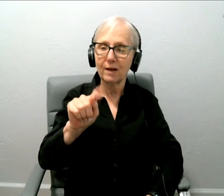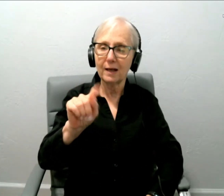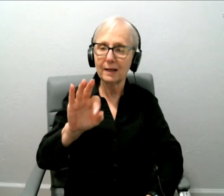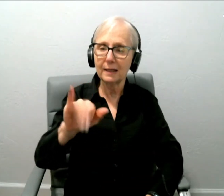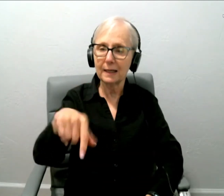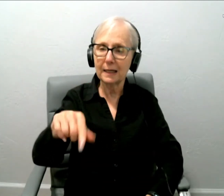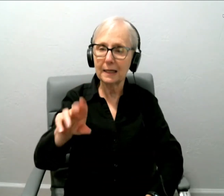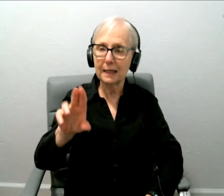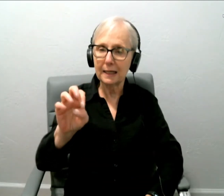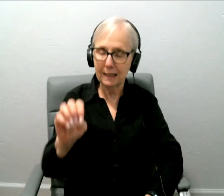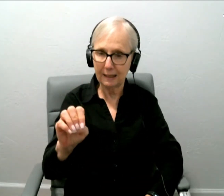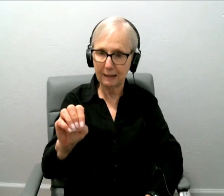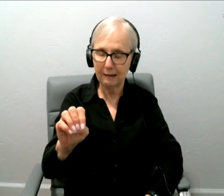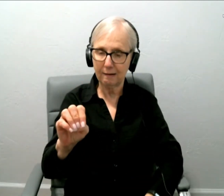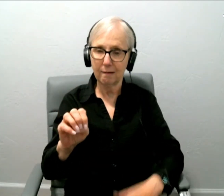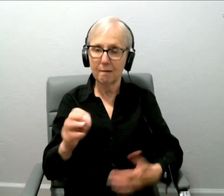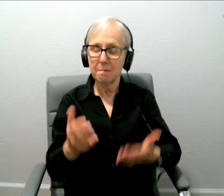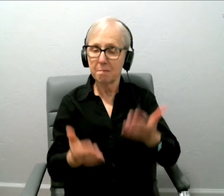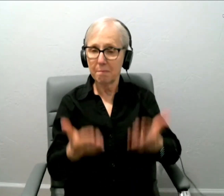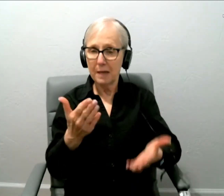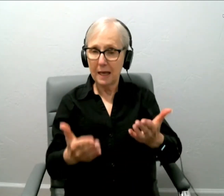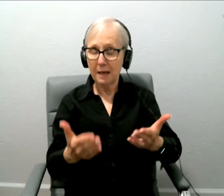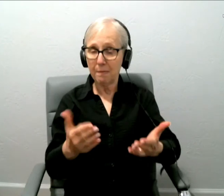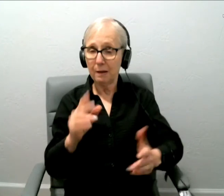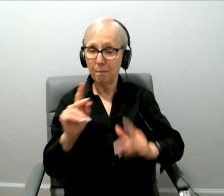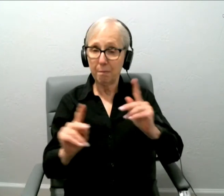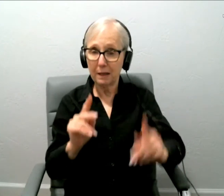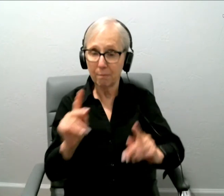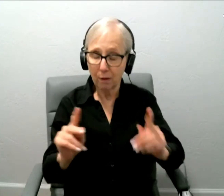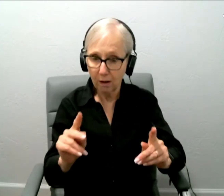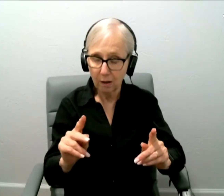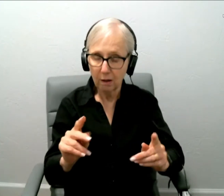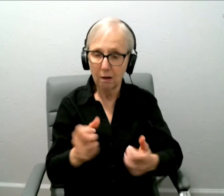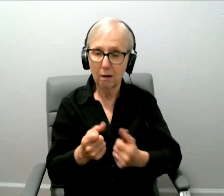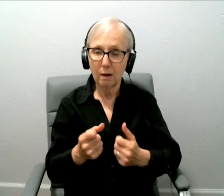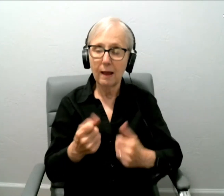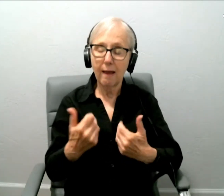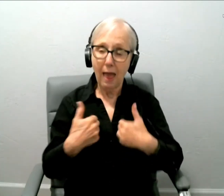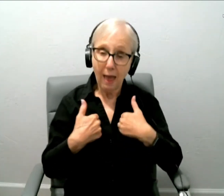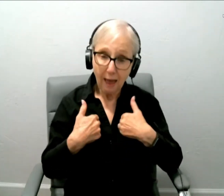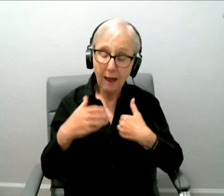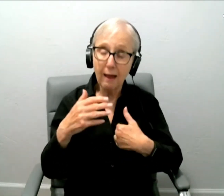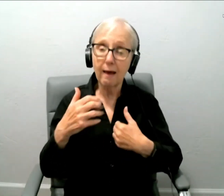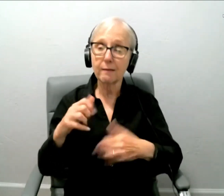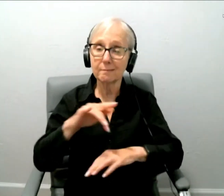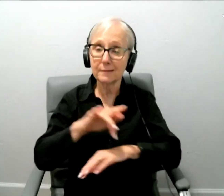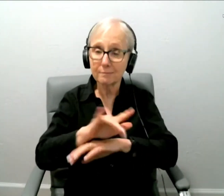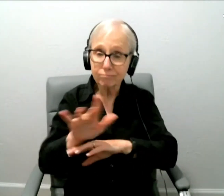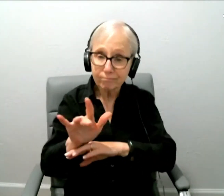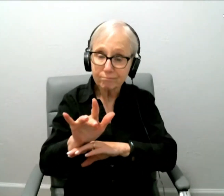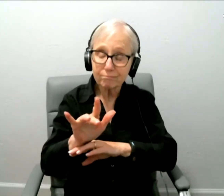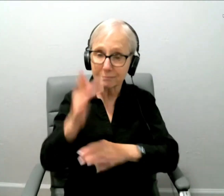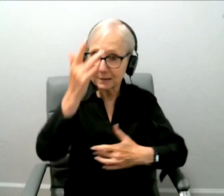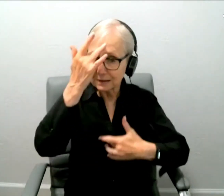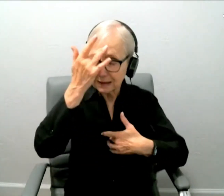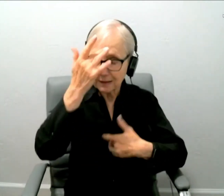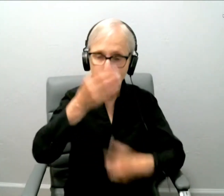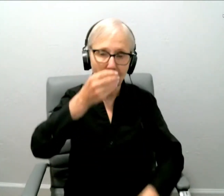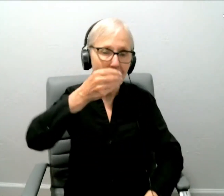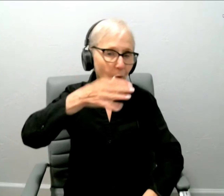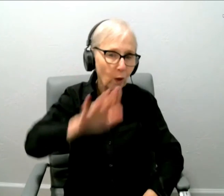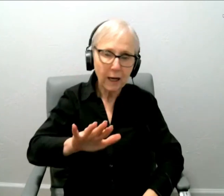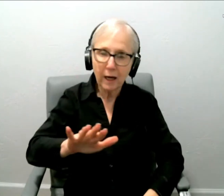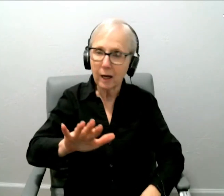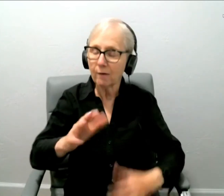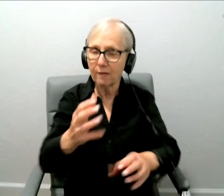of hand this summer or this fall, since many people have already had the virus and recovered, so they may not care if they get it